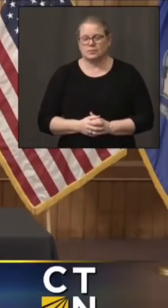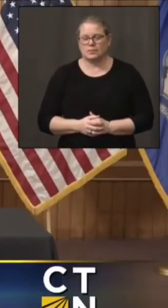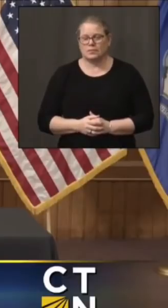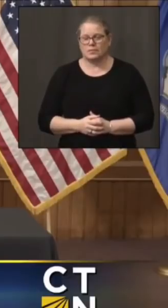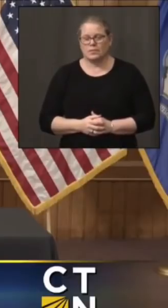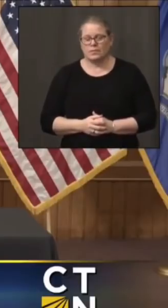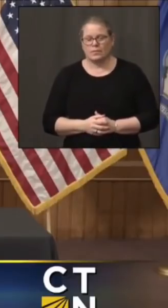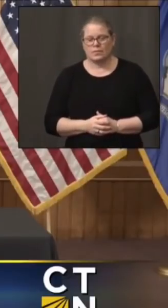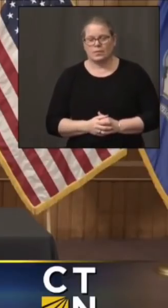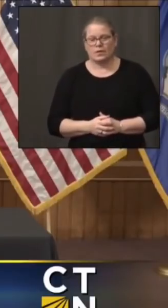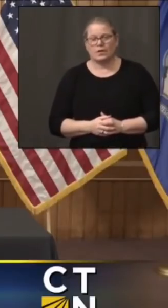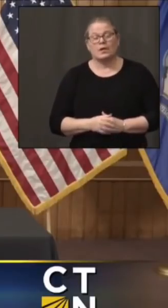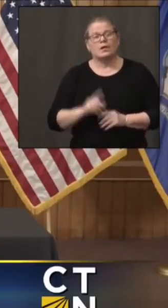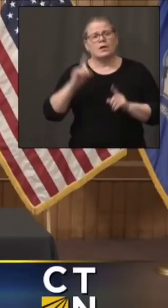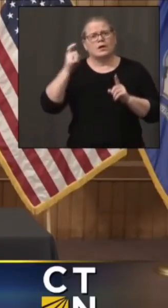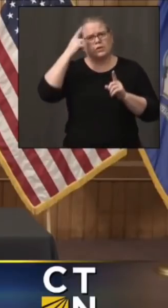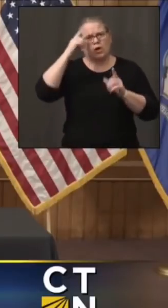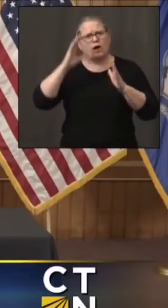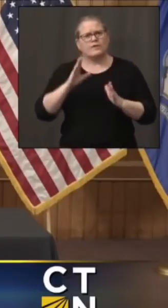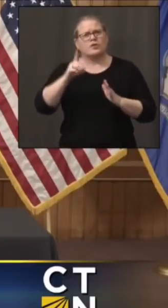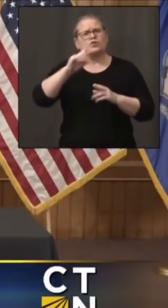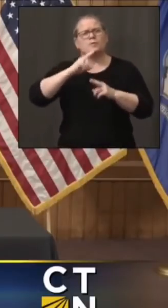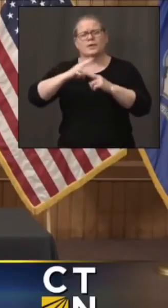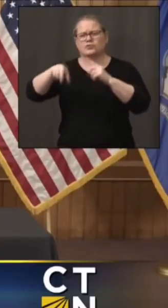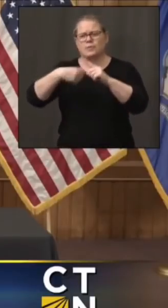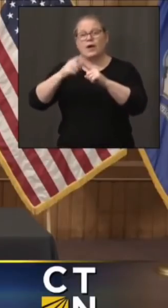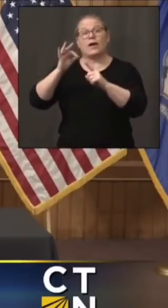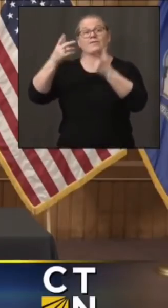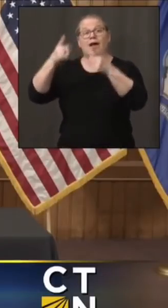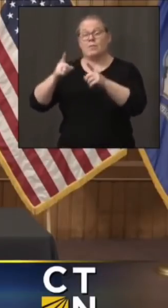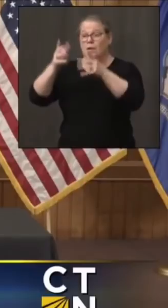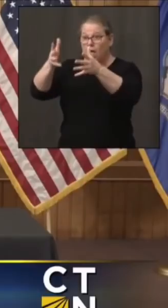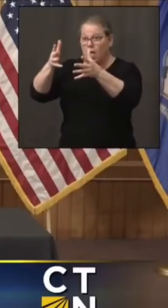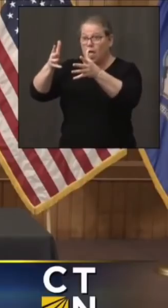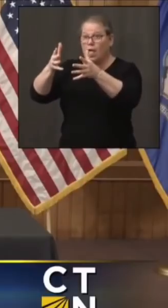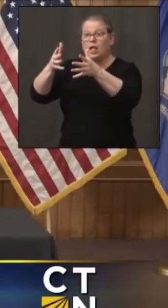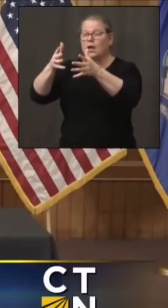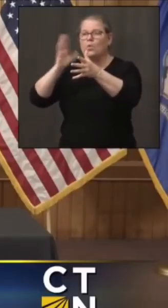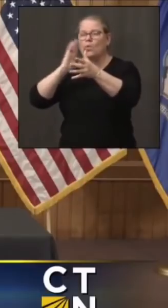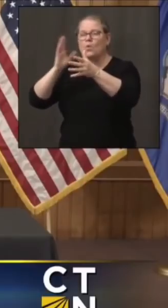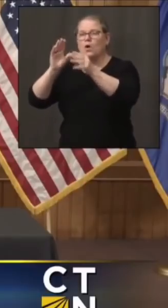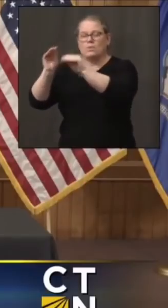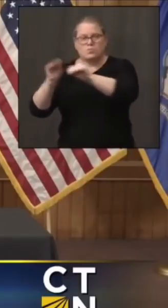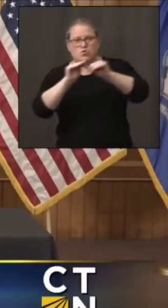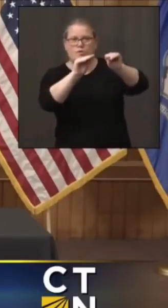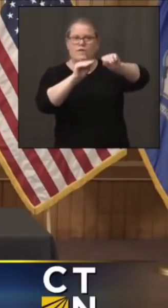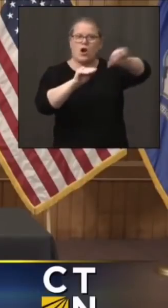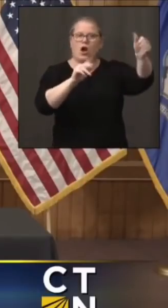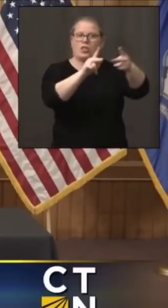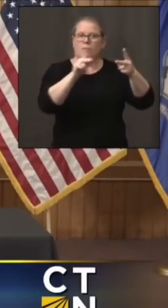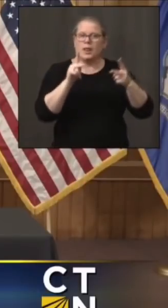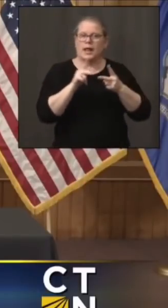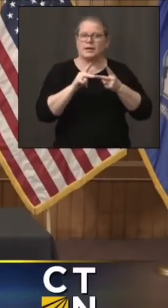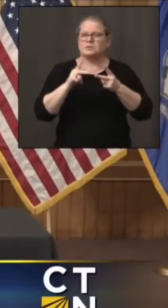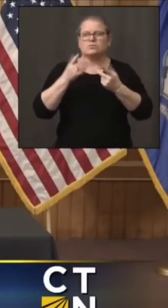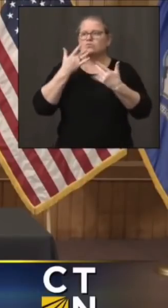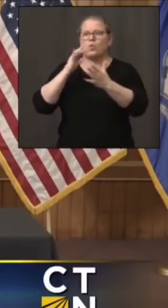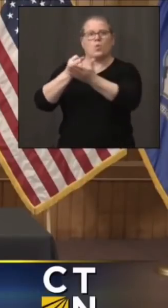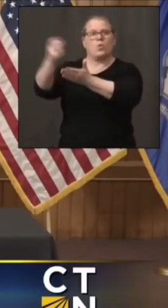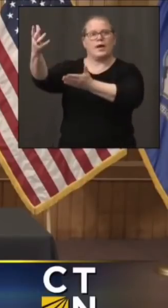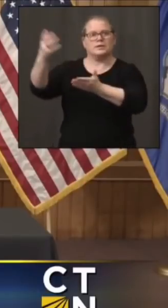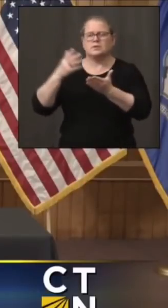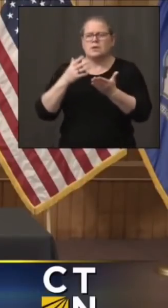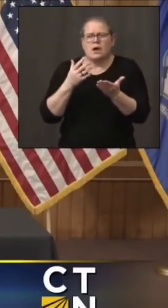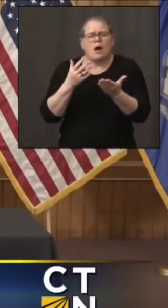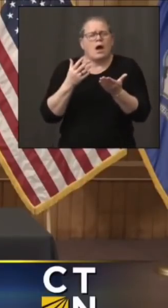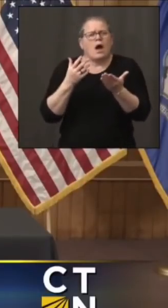get diverted to other places in need, so there's no waste going on. Can you give an example of that happening, and how often is